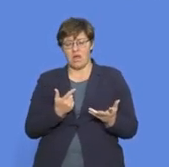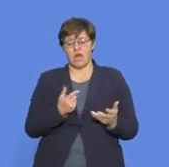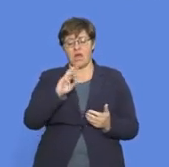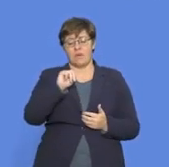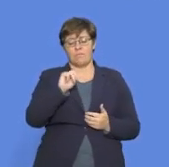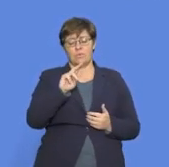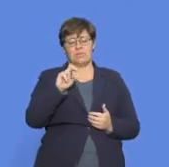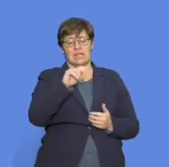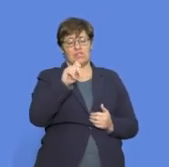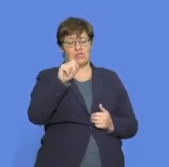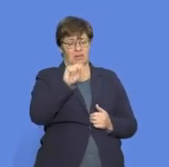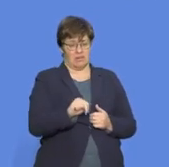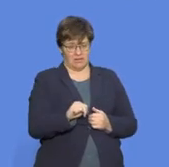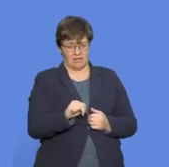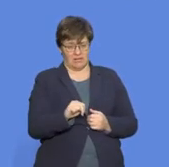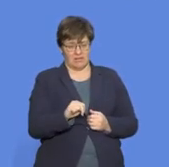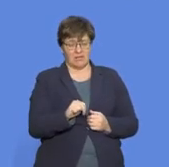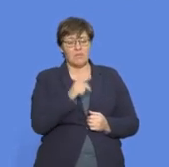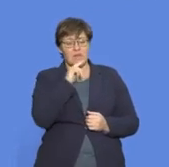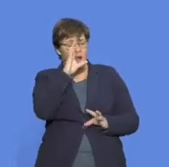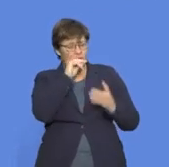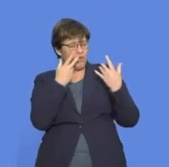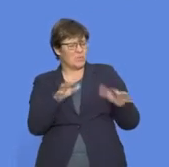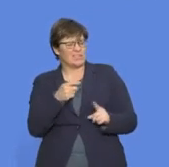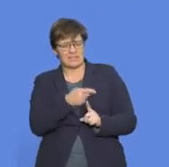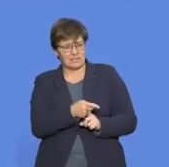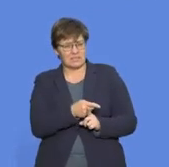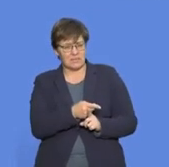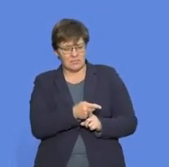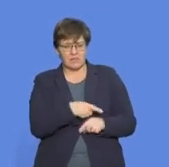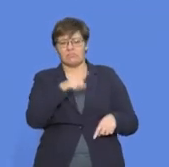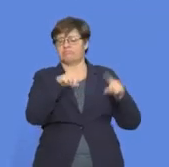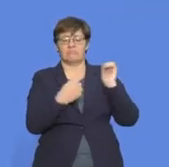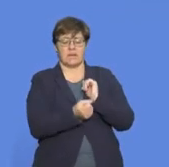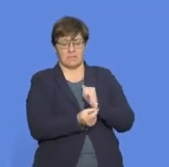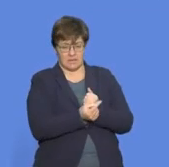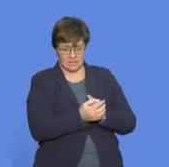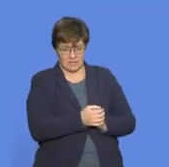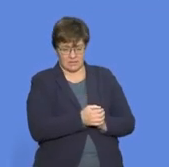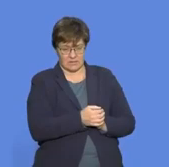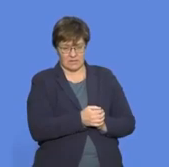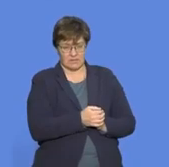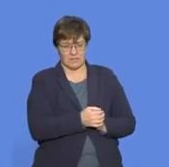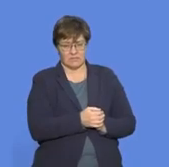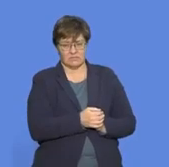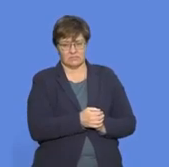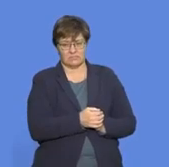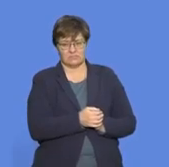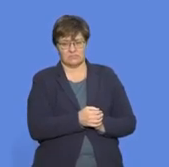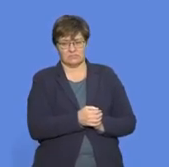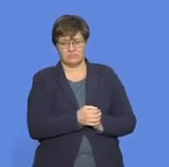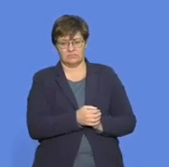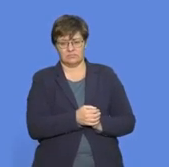that take place. And you know, mutations, we've already learned that they're random, they occur